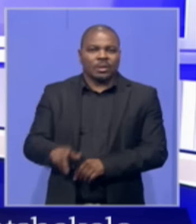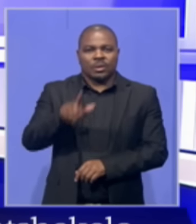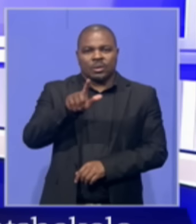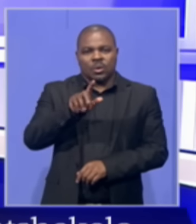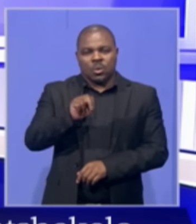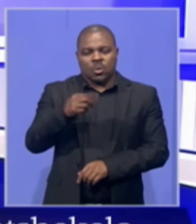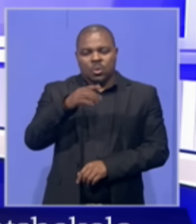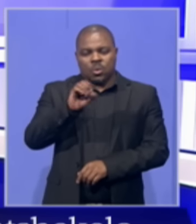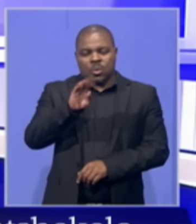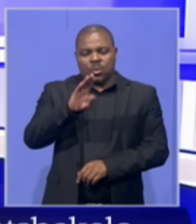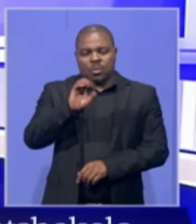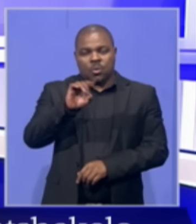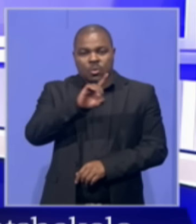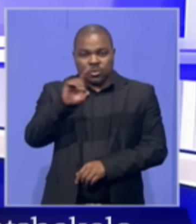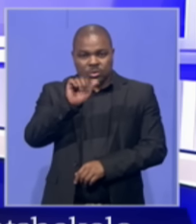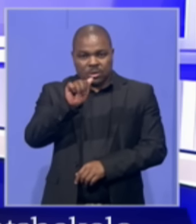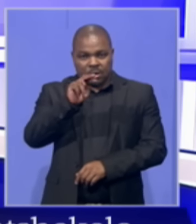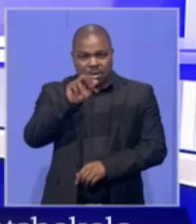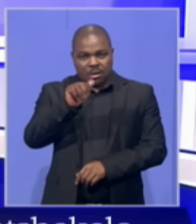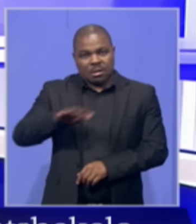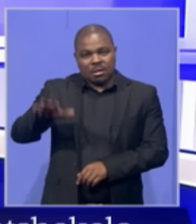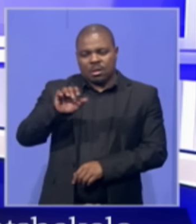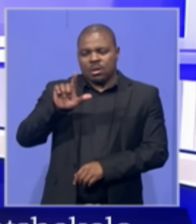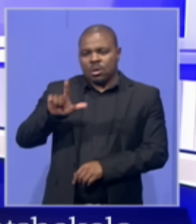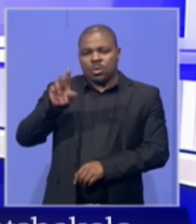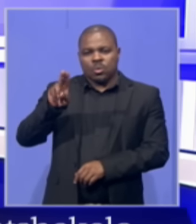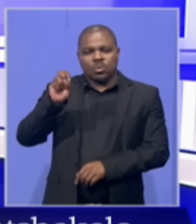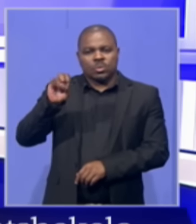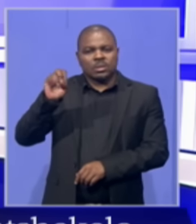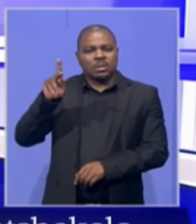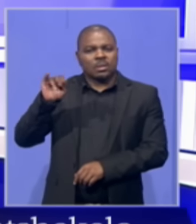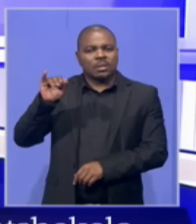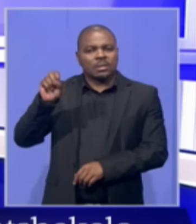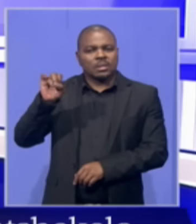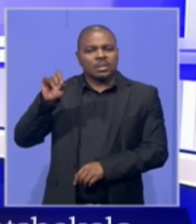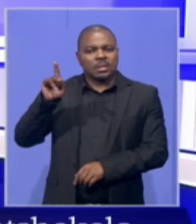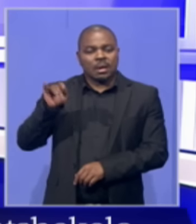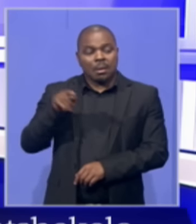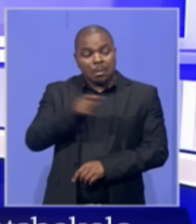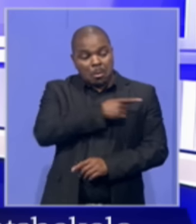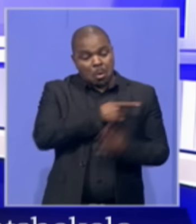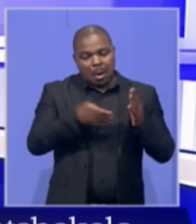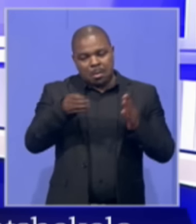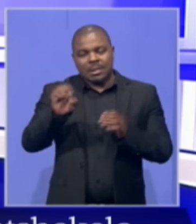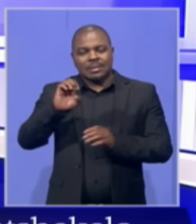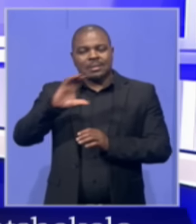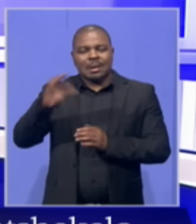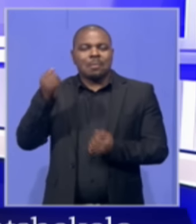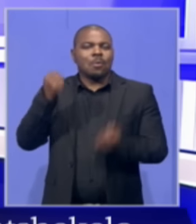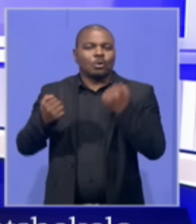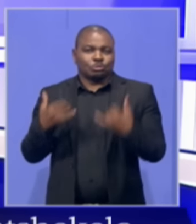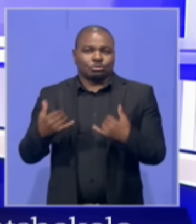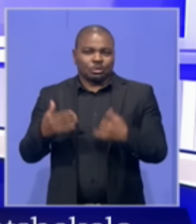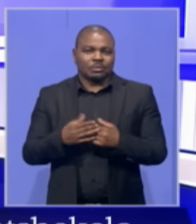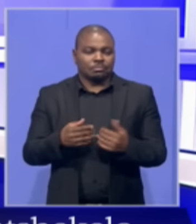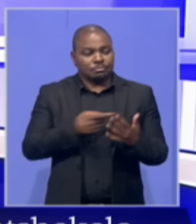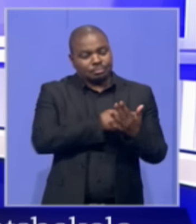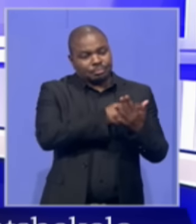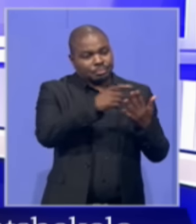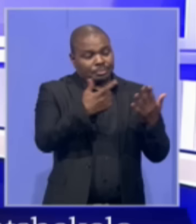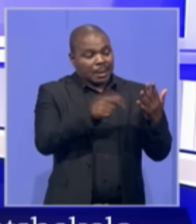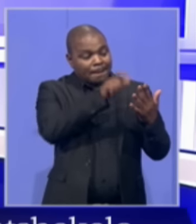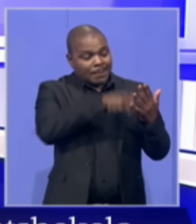wa Ngobozana kwa Lusikisiki. Ba tlhotse ba tlhageletse kwa kgotlatshekelo ya Lusikisiki kwa Eastern Cape. Babelaela ba akaretsa